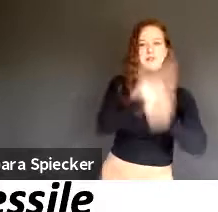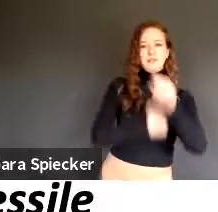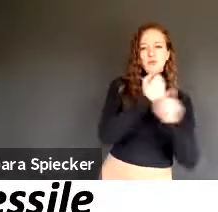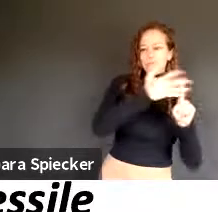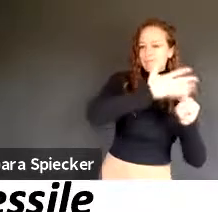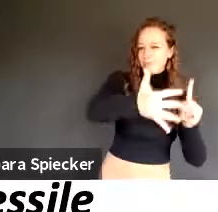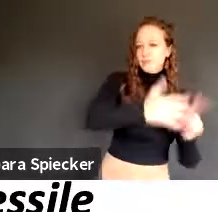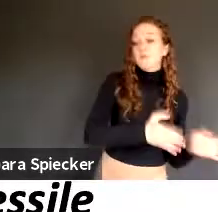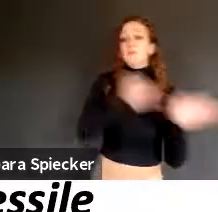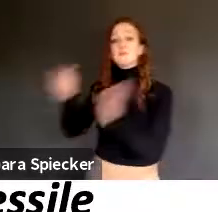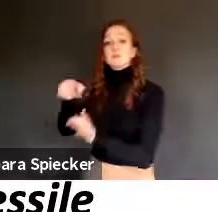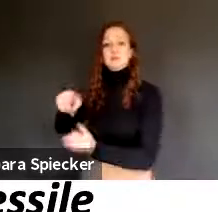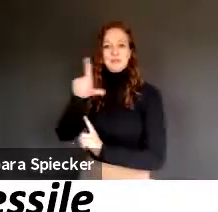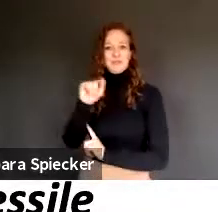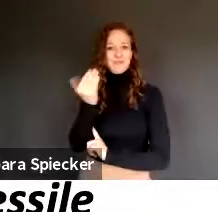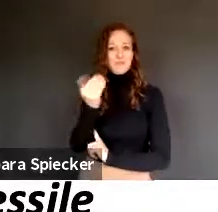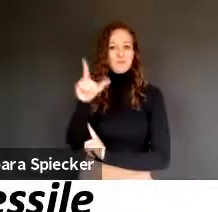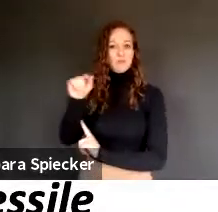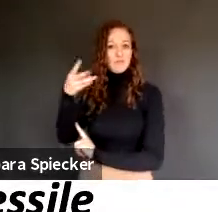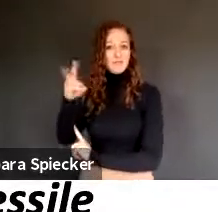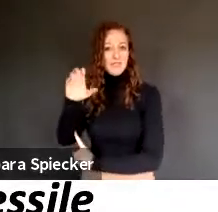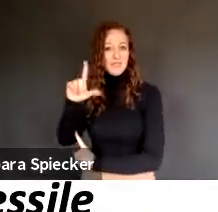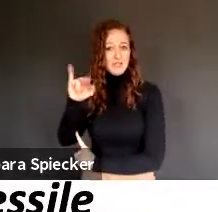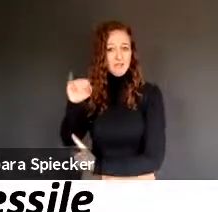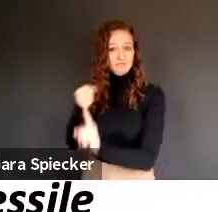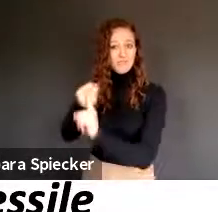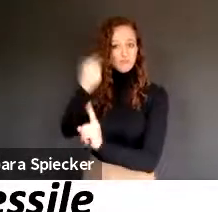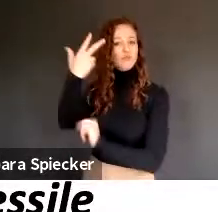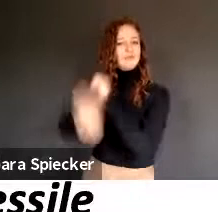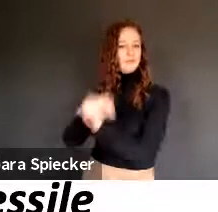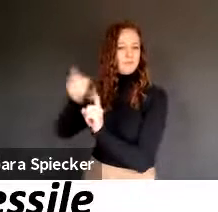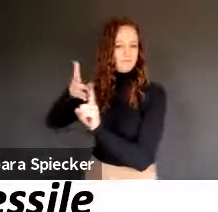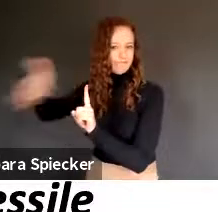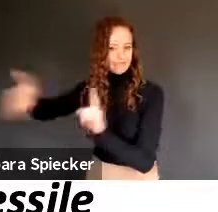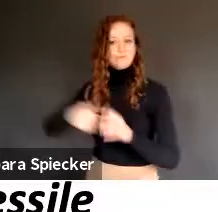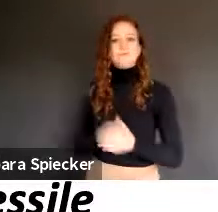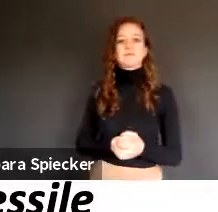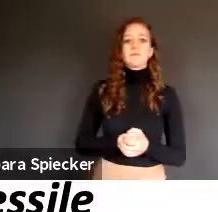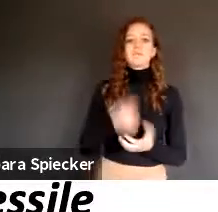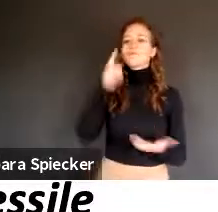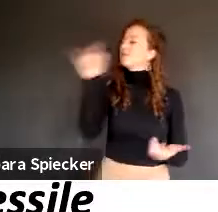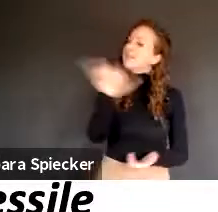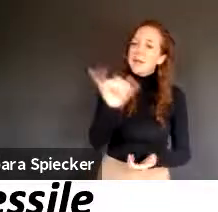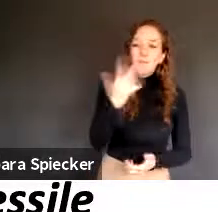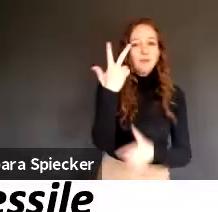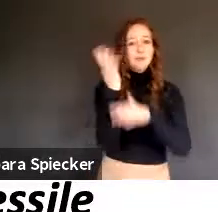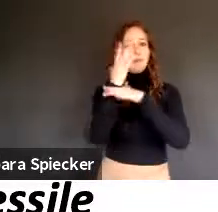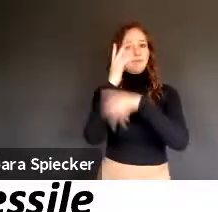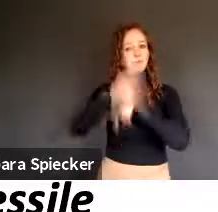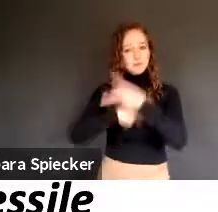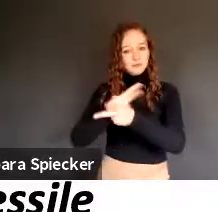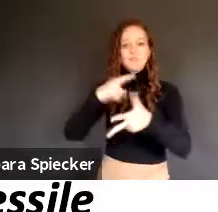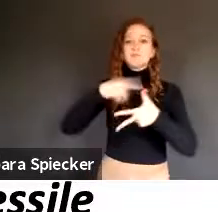the 3 years following the 97-98 El Nino event, and then the other collected after the 2015-2016